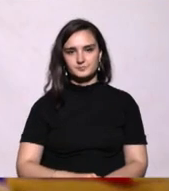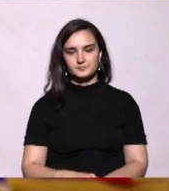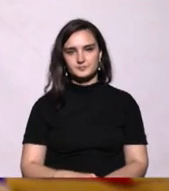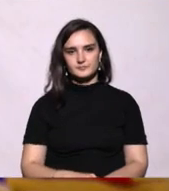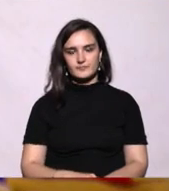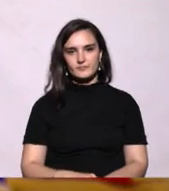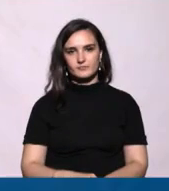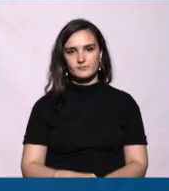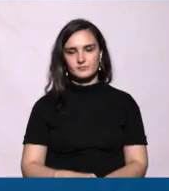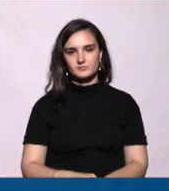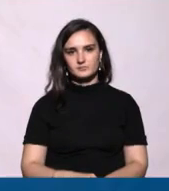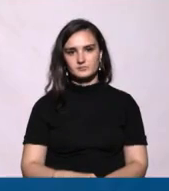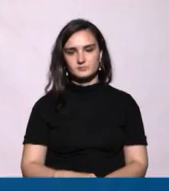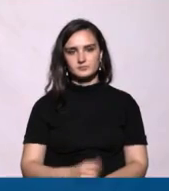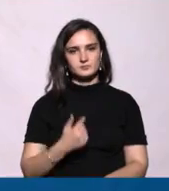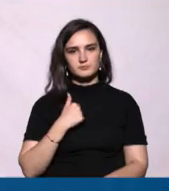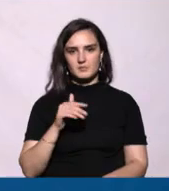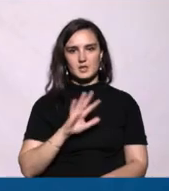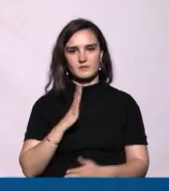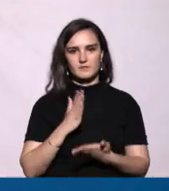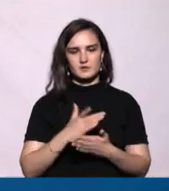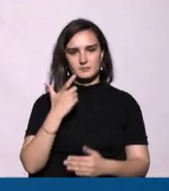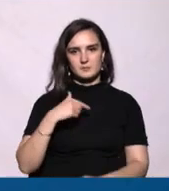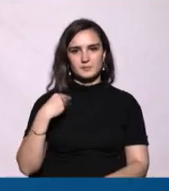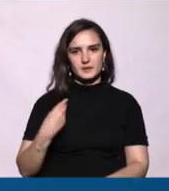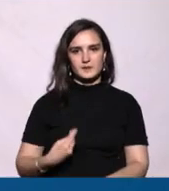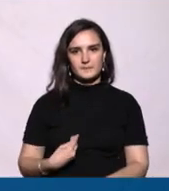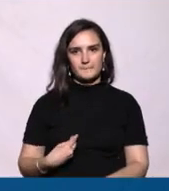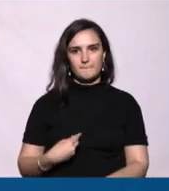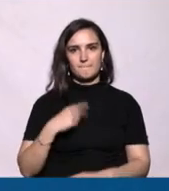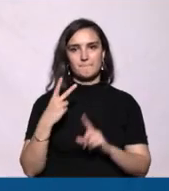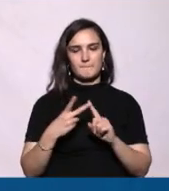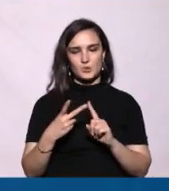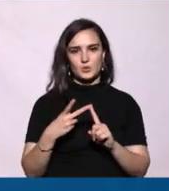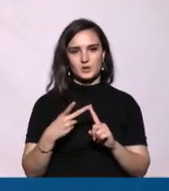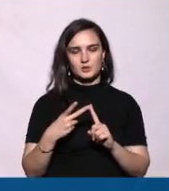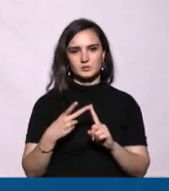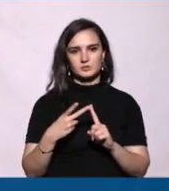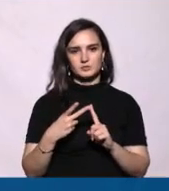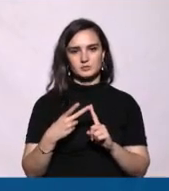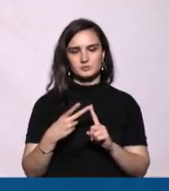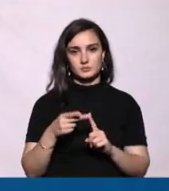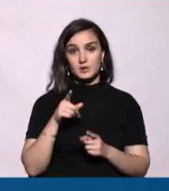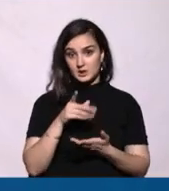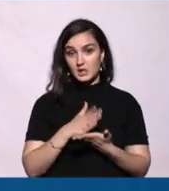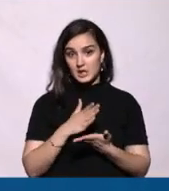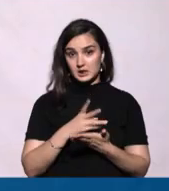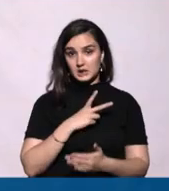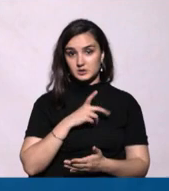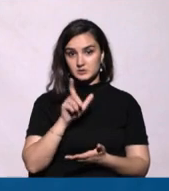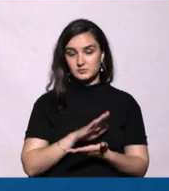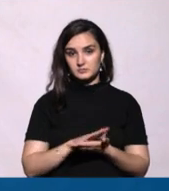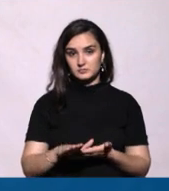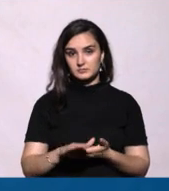So, one, I am not French. And number two, are you from